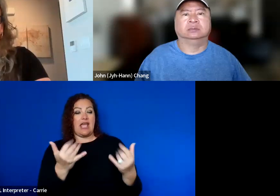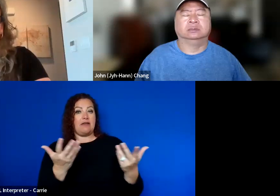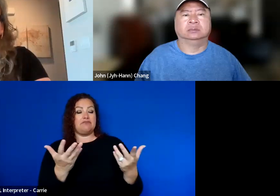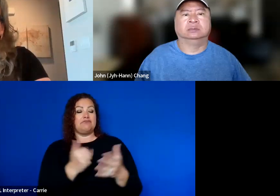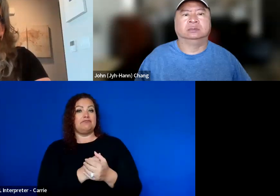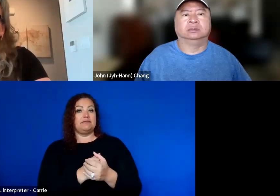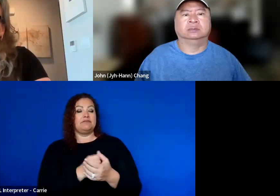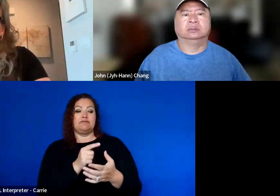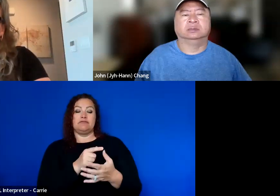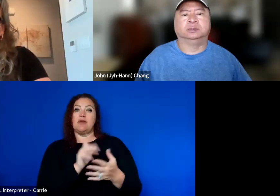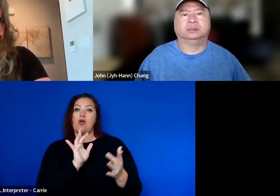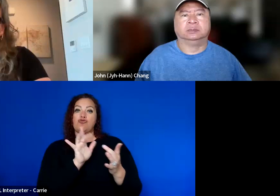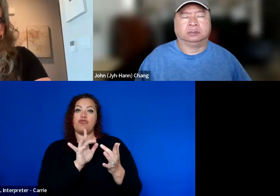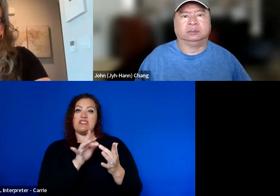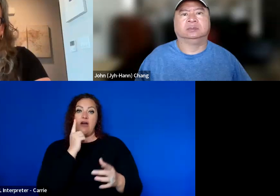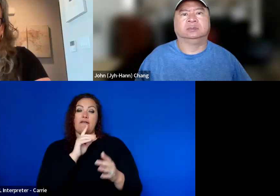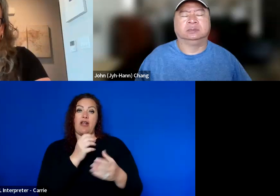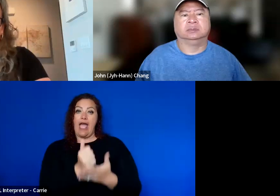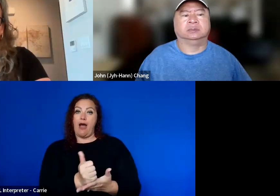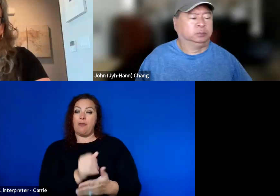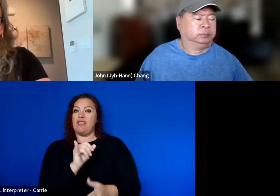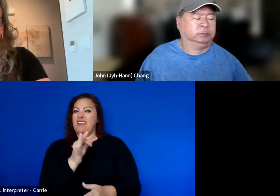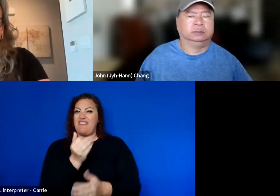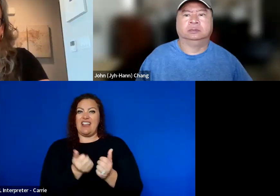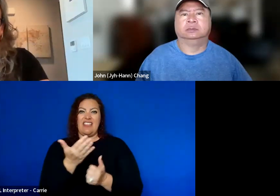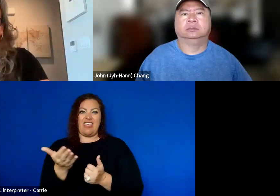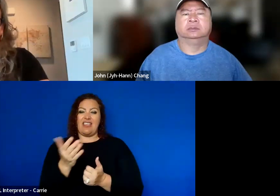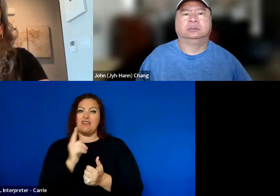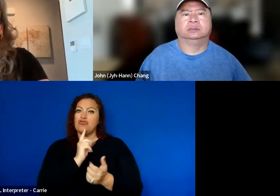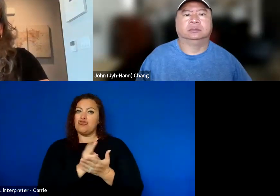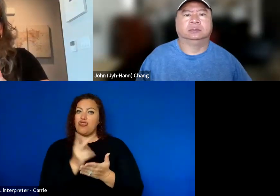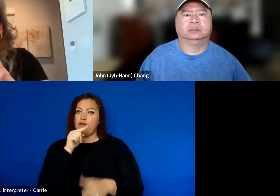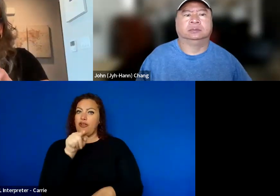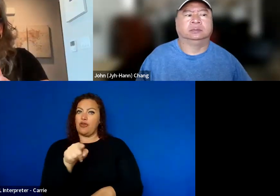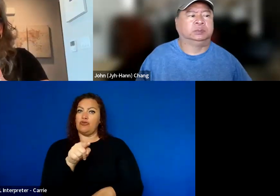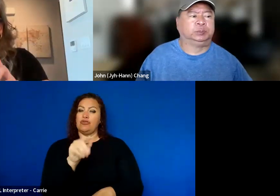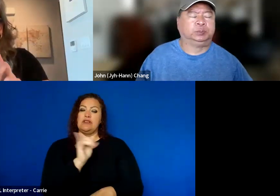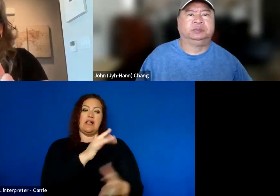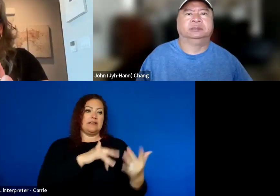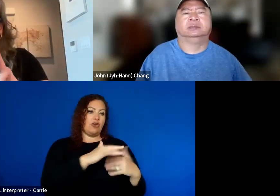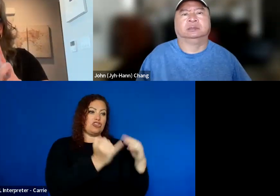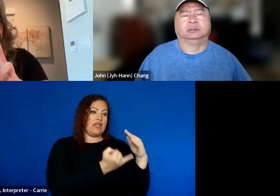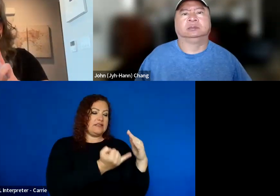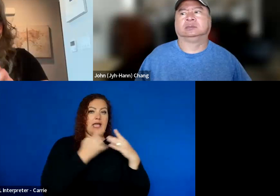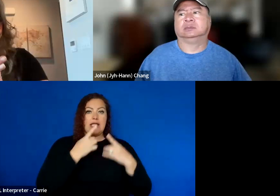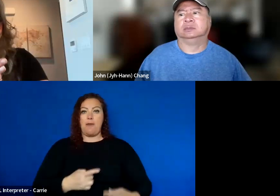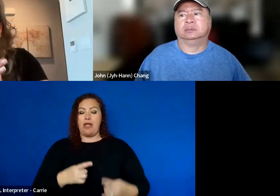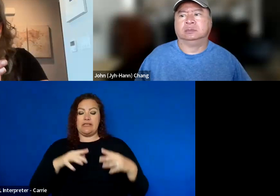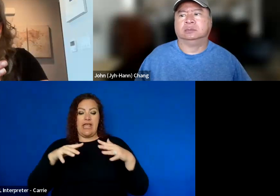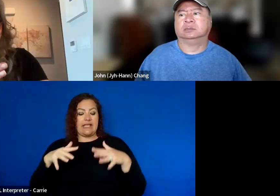to reach out for help if any of these things are true for you: social isolation, depression,